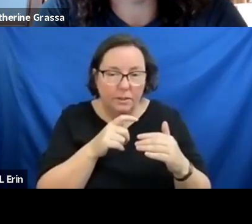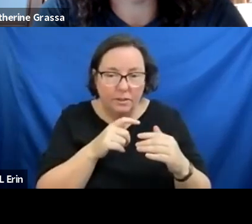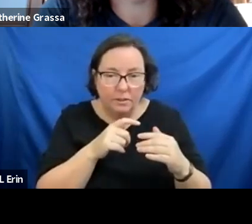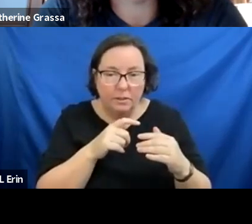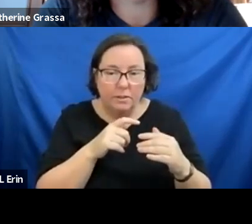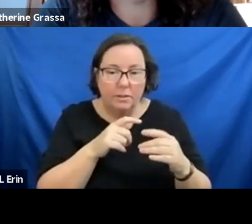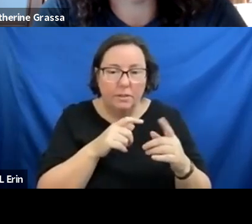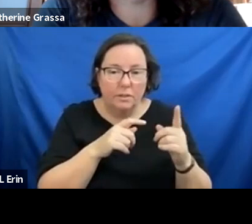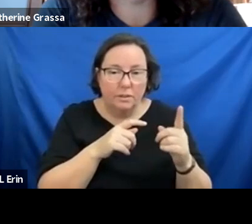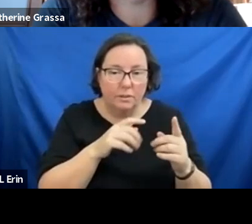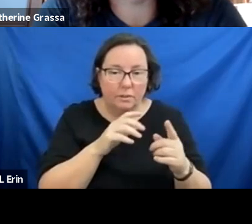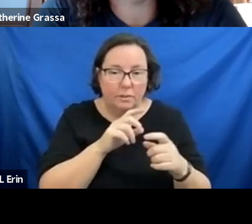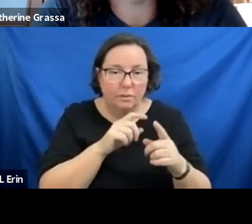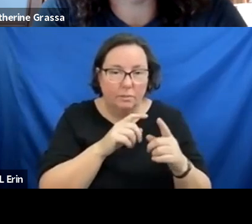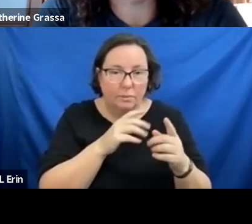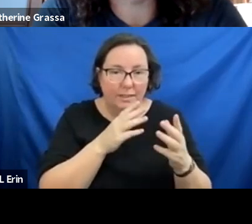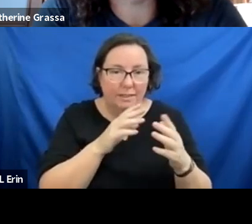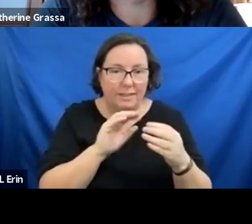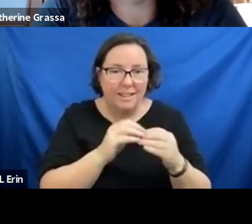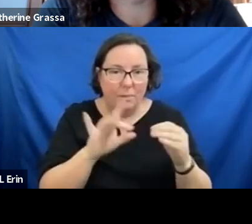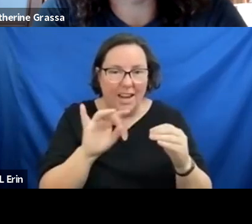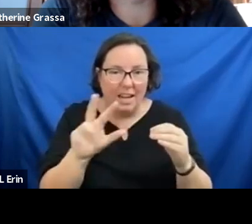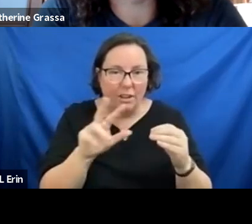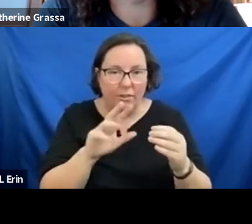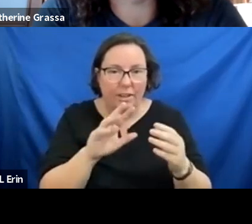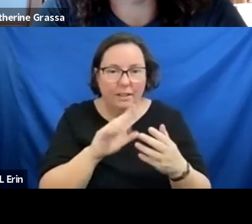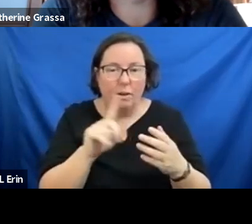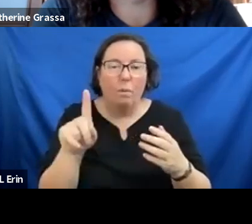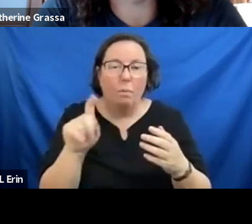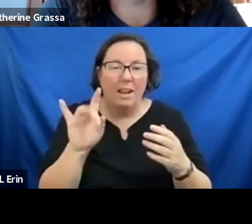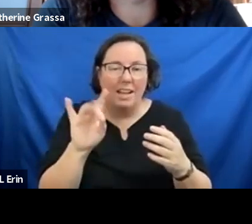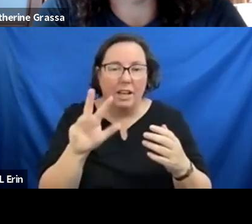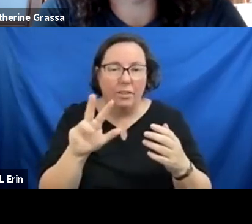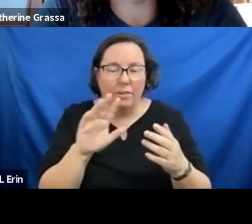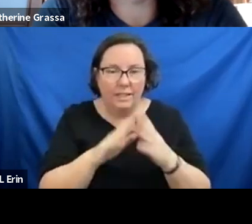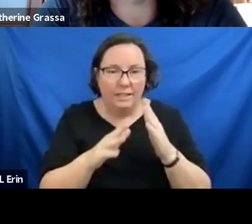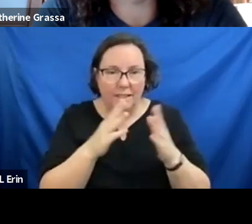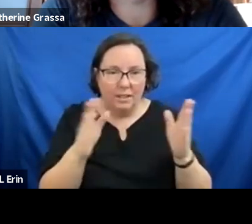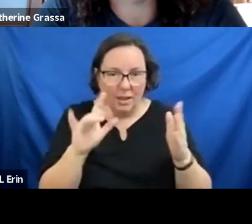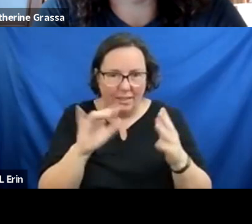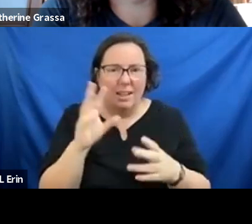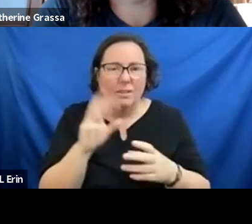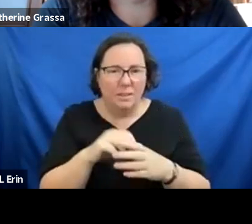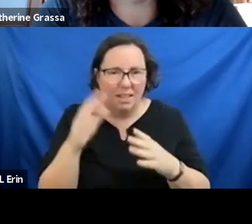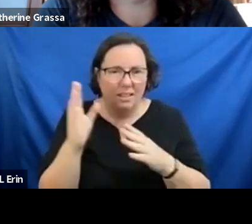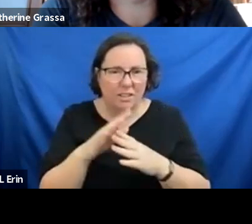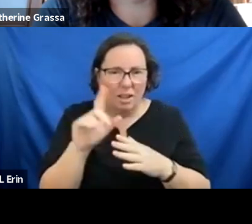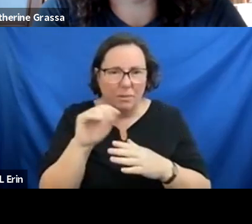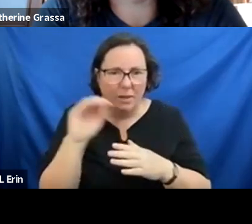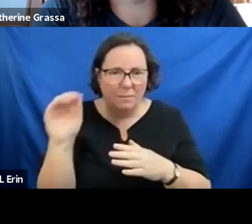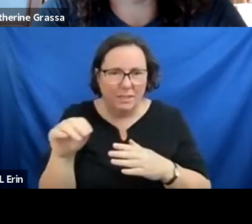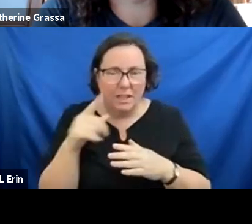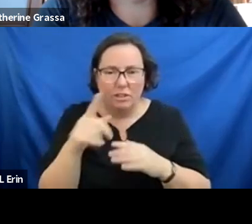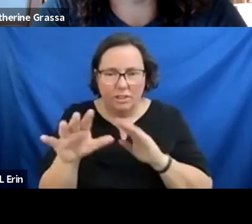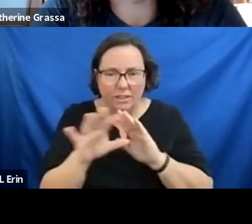was not invited to any exam school. So 183 is within the top 20%. Even she selected